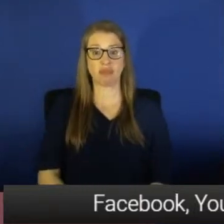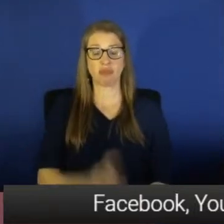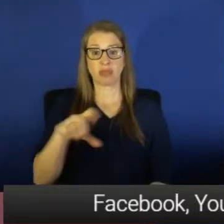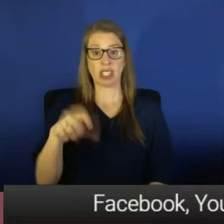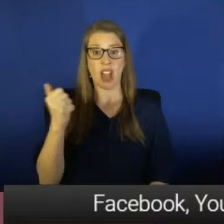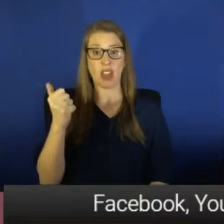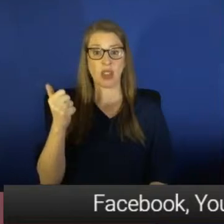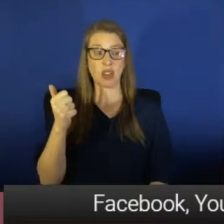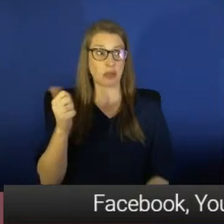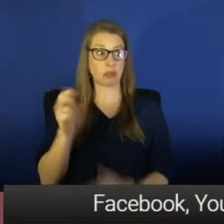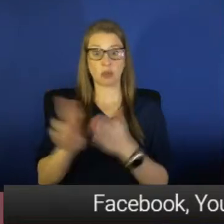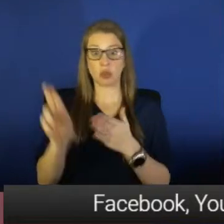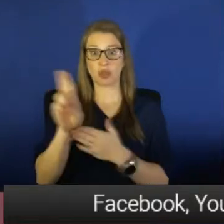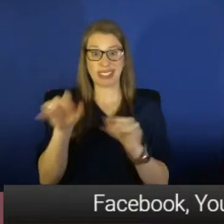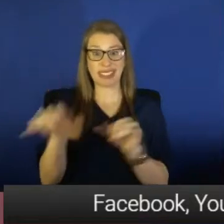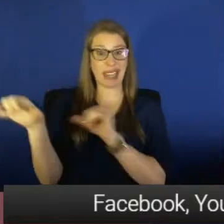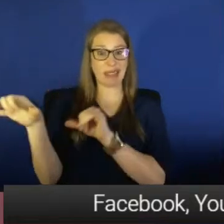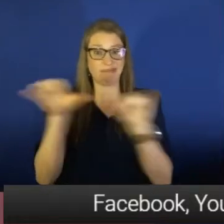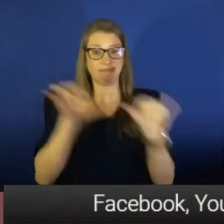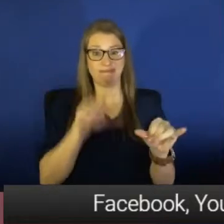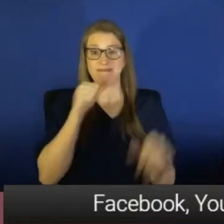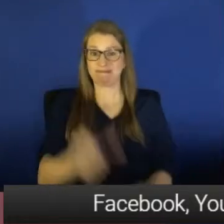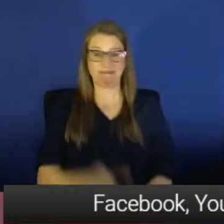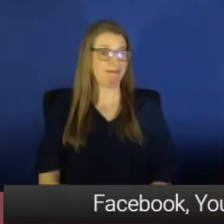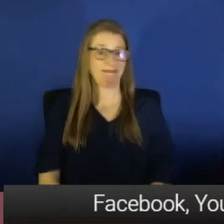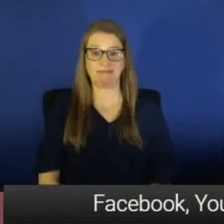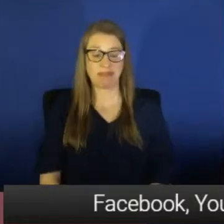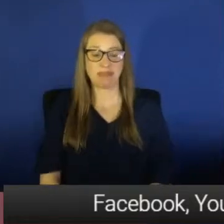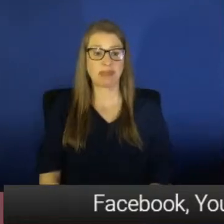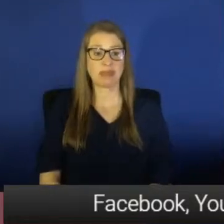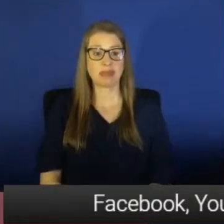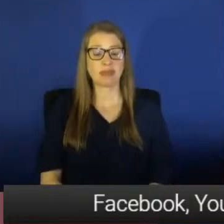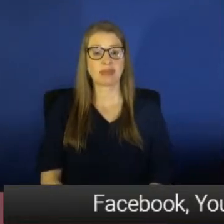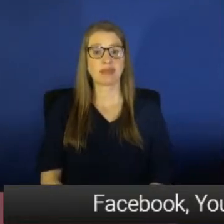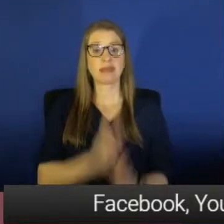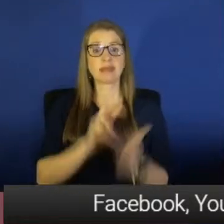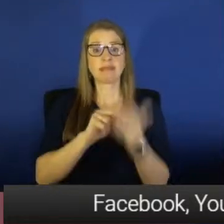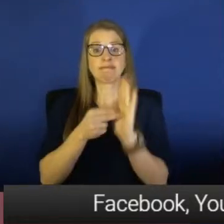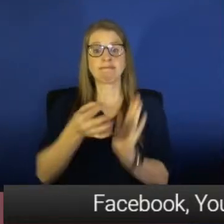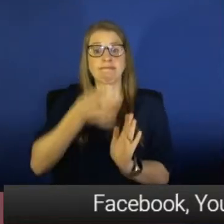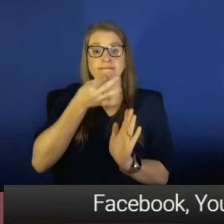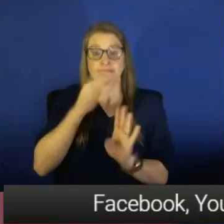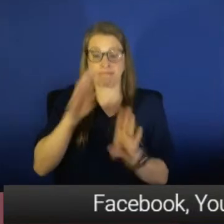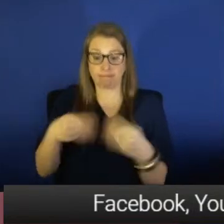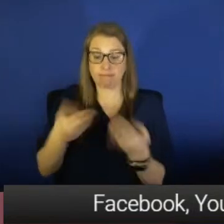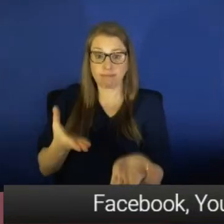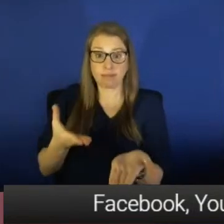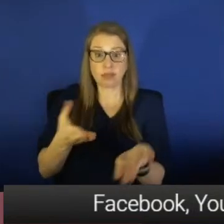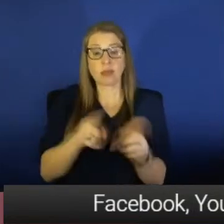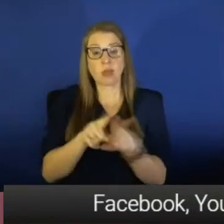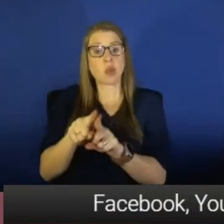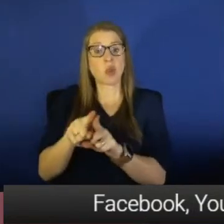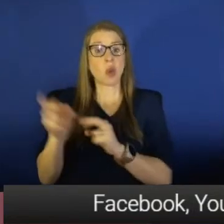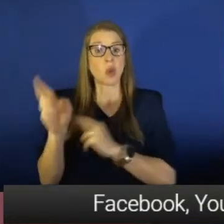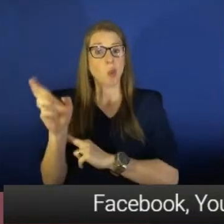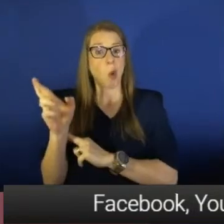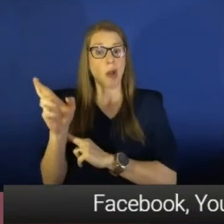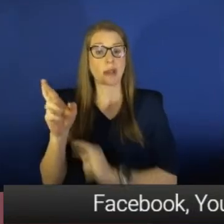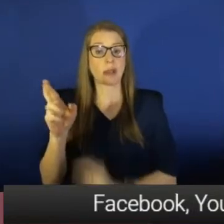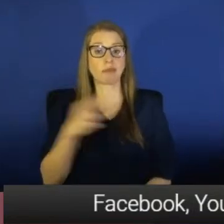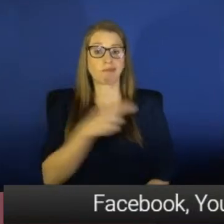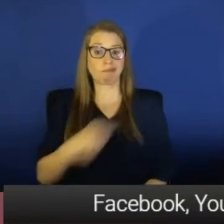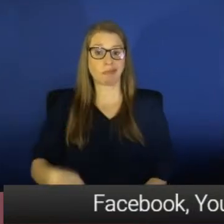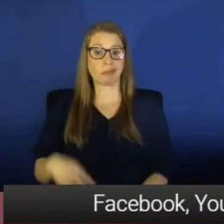point in time. And of course, that lets us bring the expertise that also takes care of the Royals and the Chiefs to our Jayhawk athletes. And that's